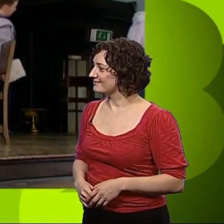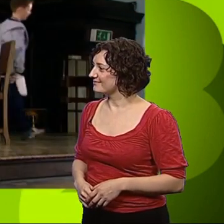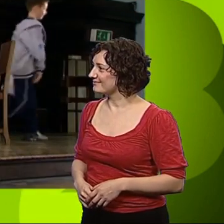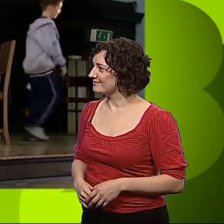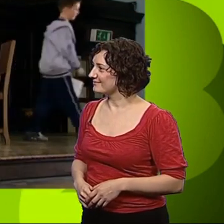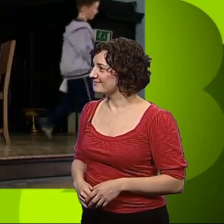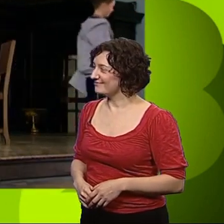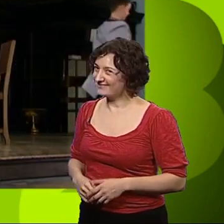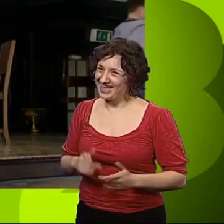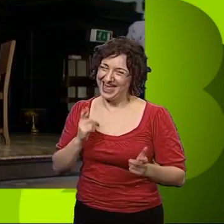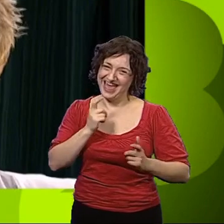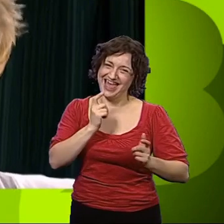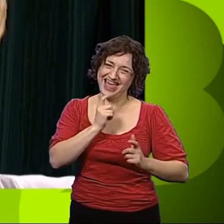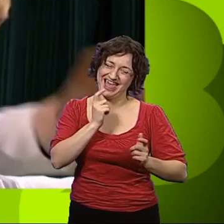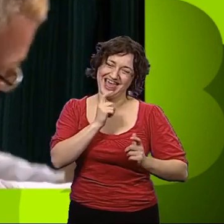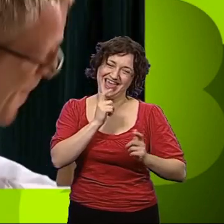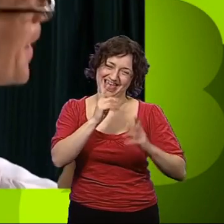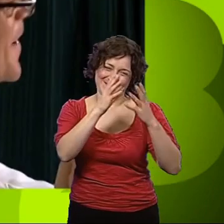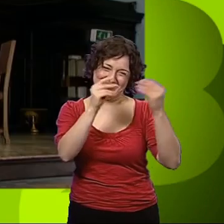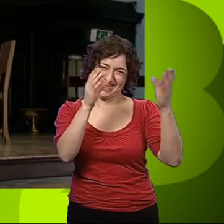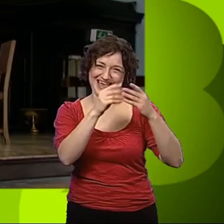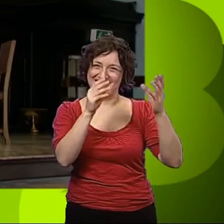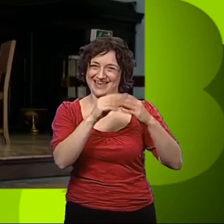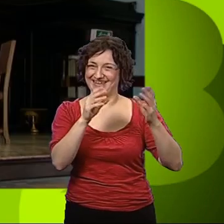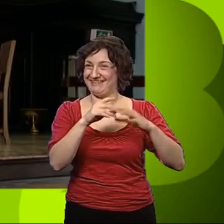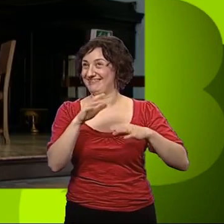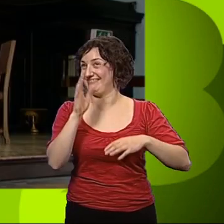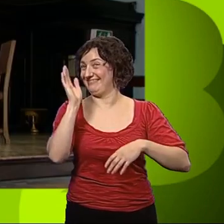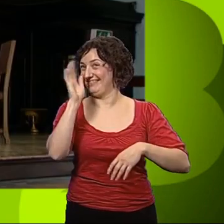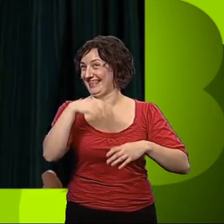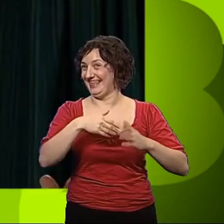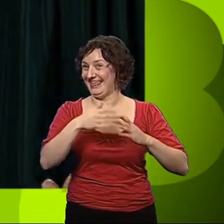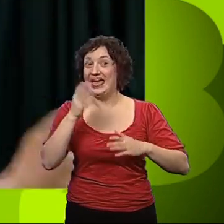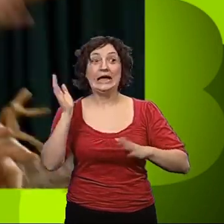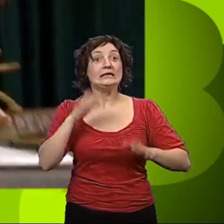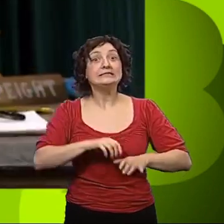Web spider. Very good. Yes.